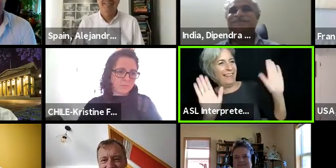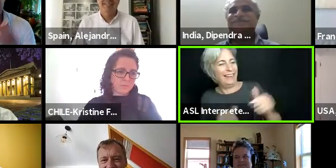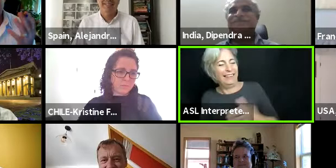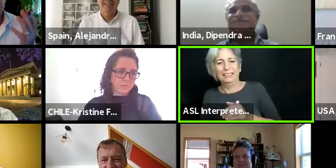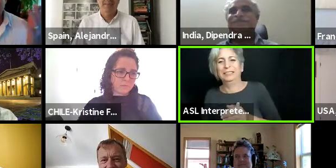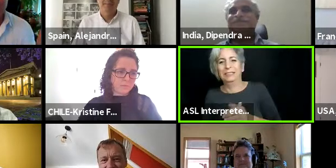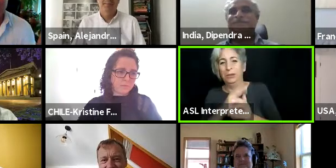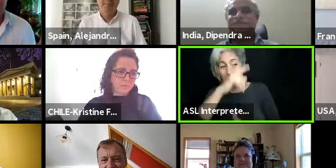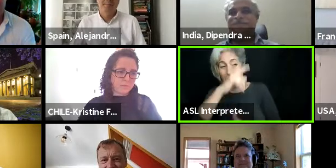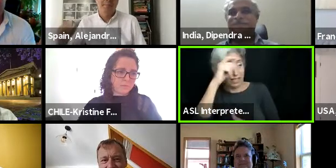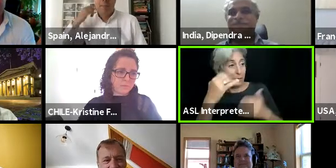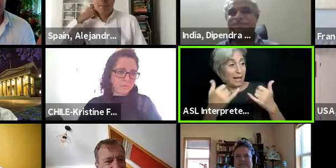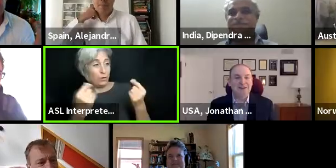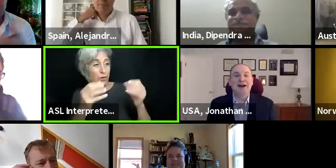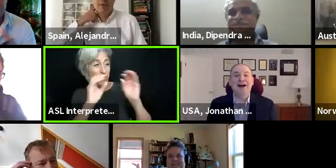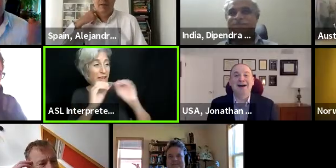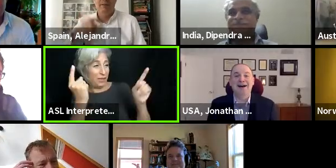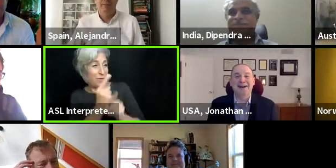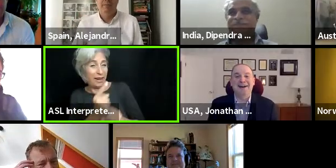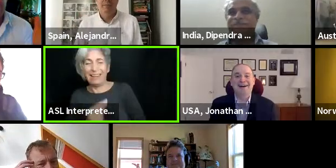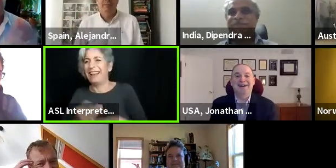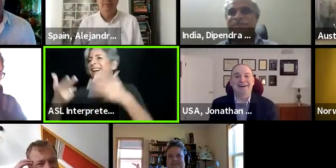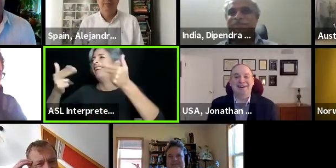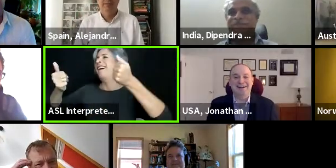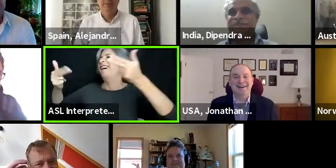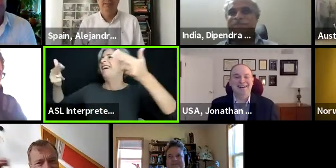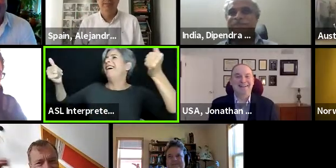summer now, too, to do nothing, right?